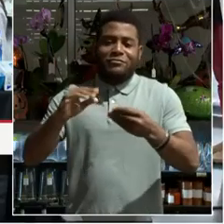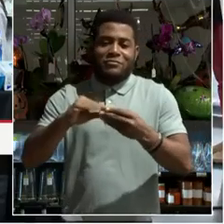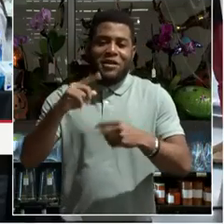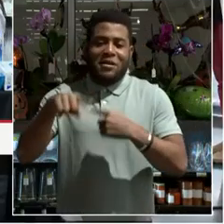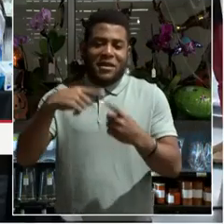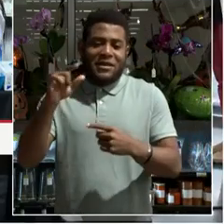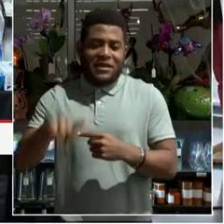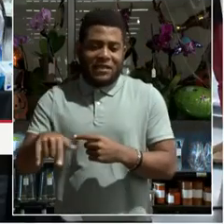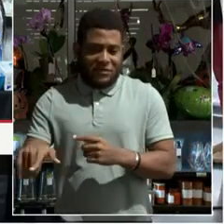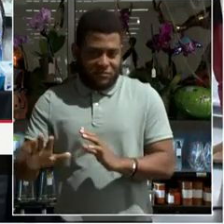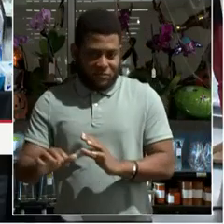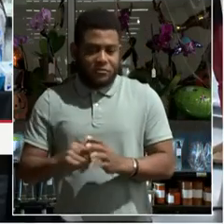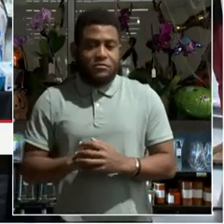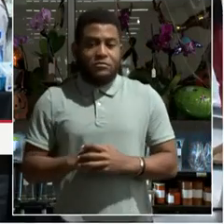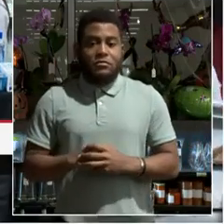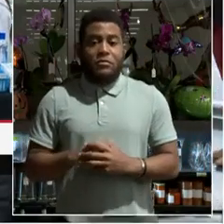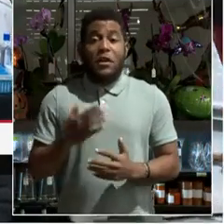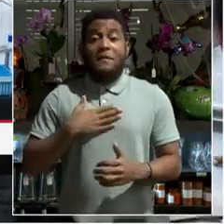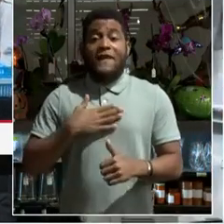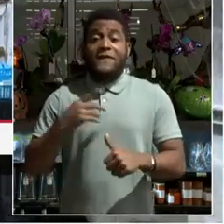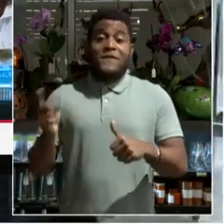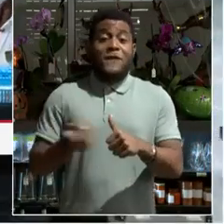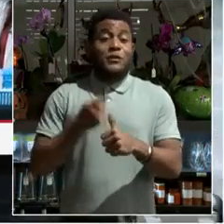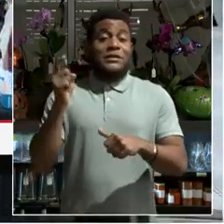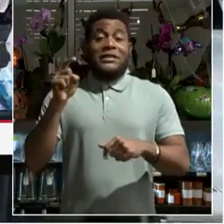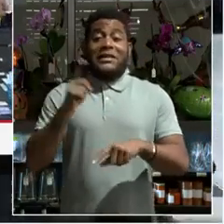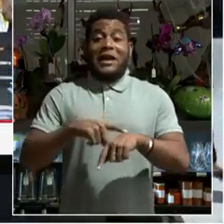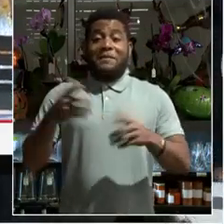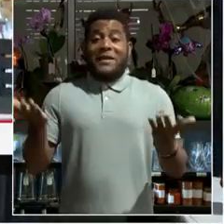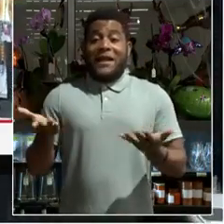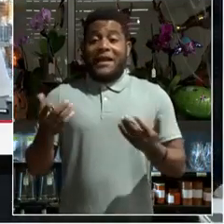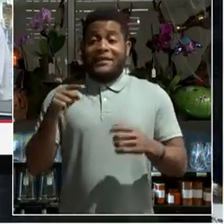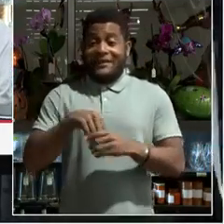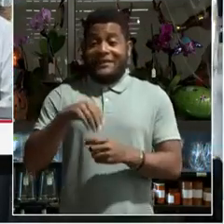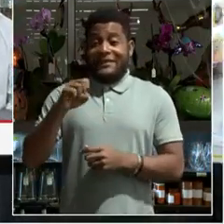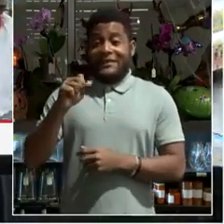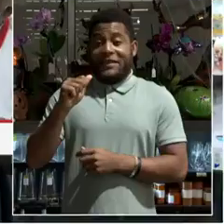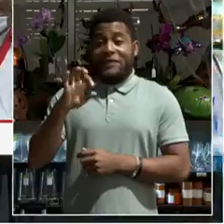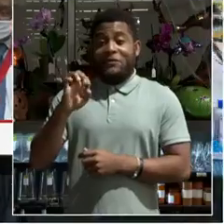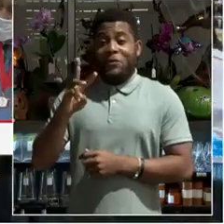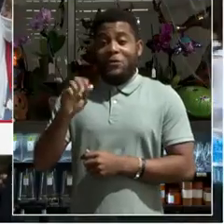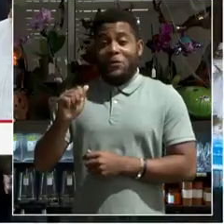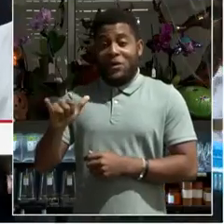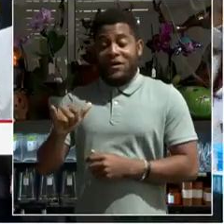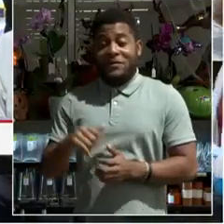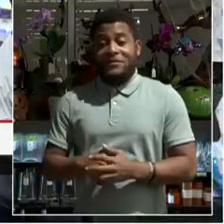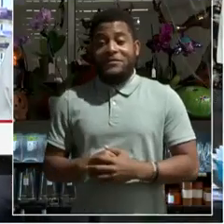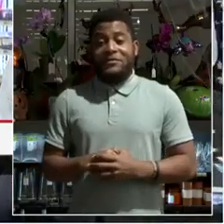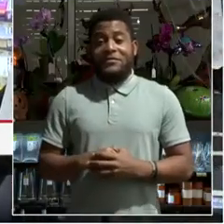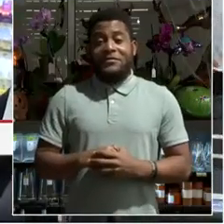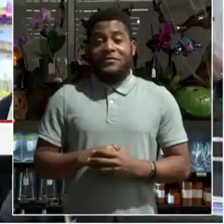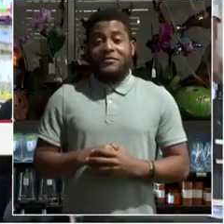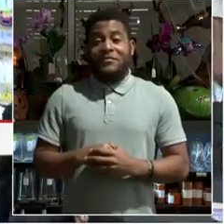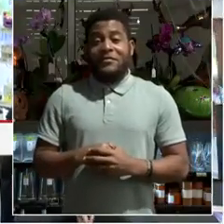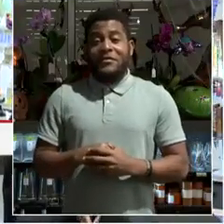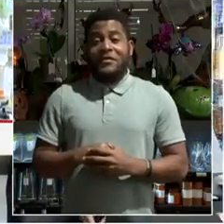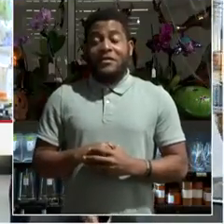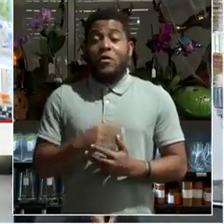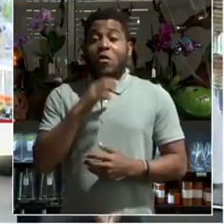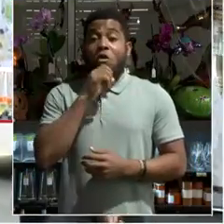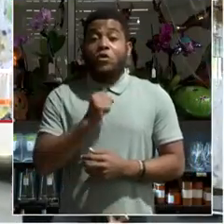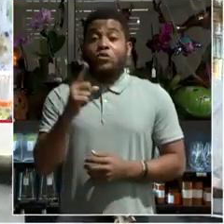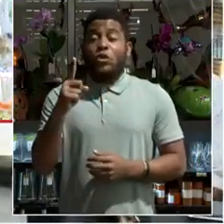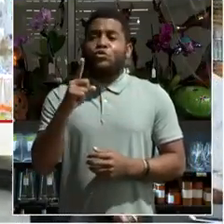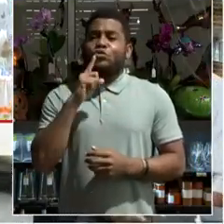And this is my first time in this Safeway. The old Safeway was much different. When I walked in, I